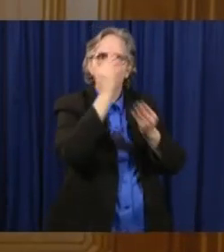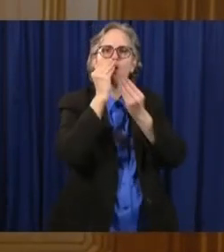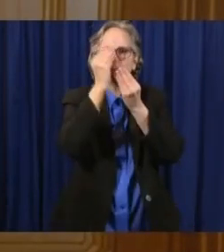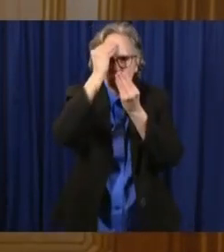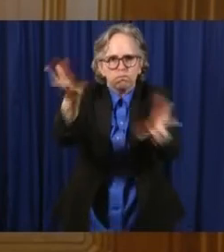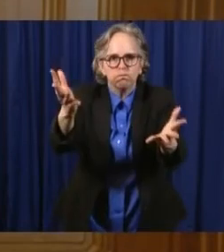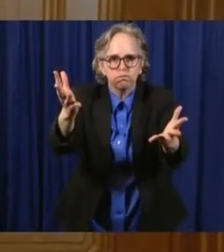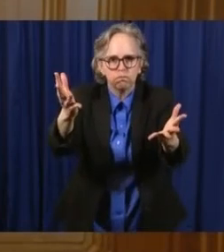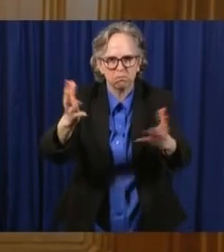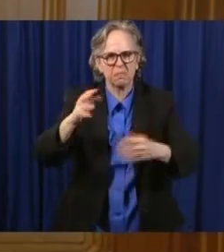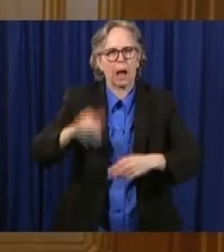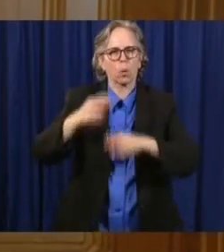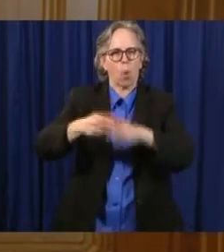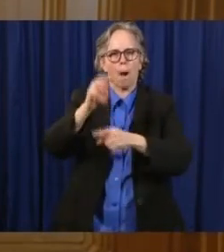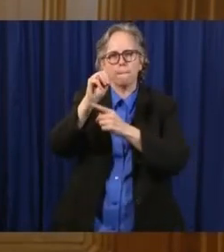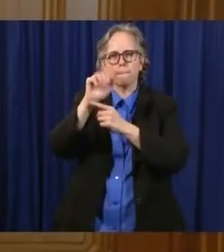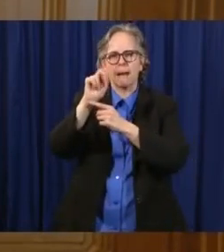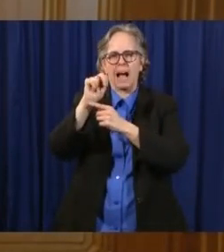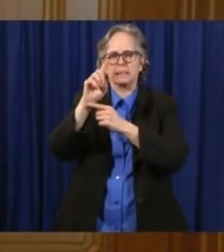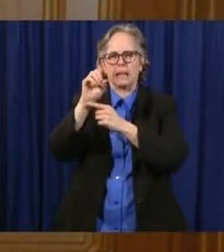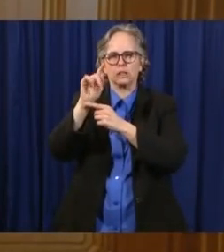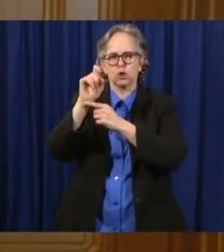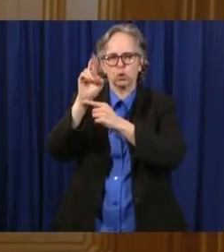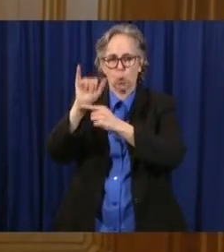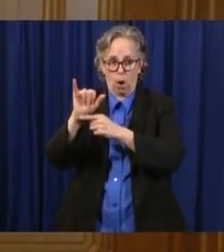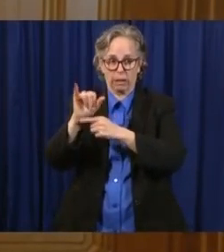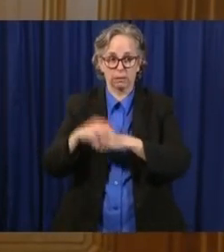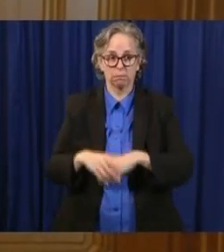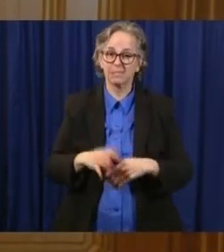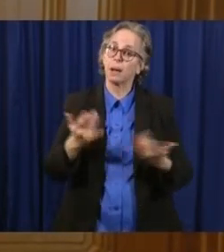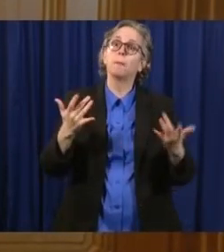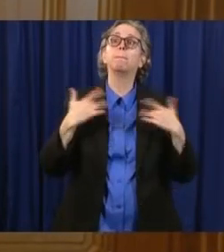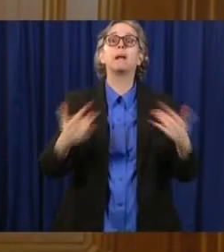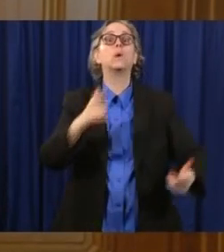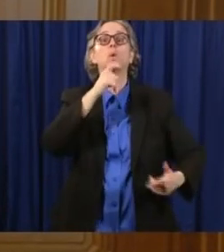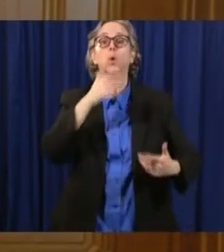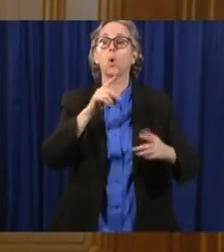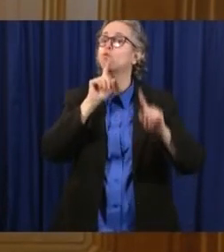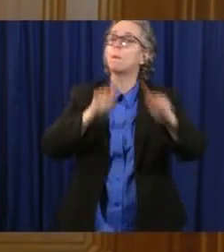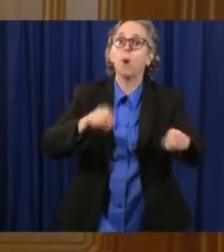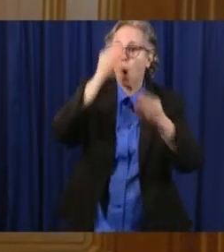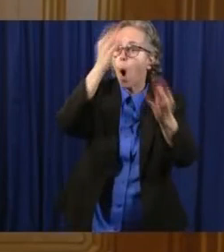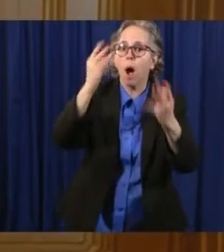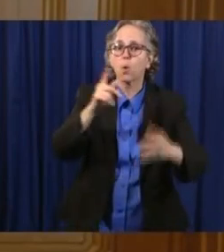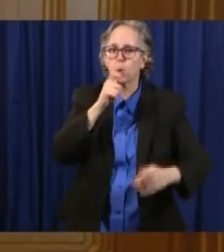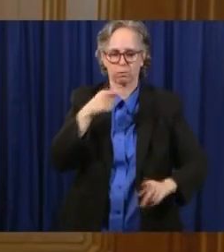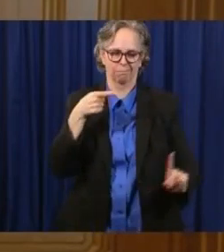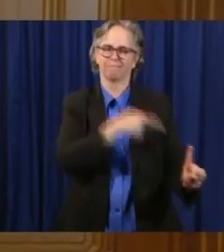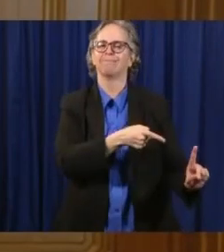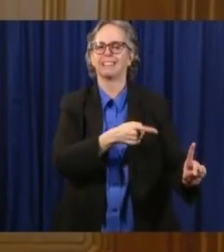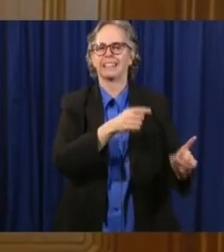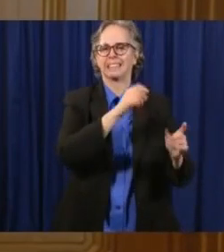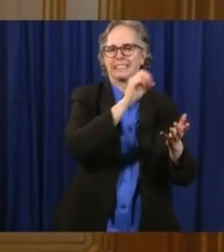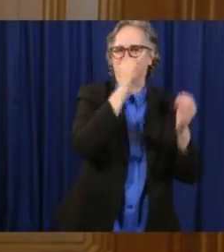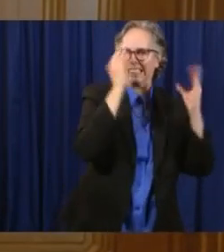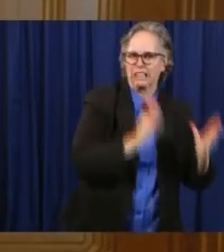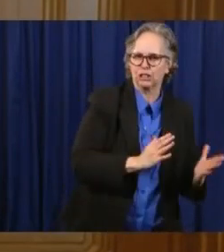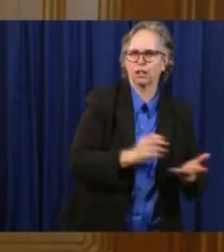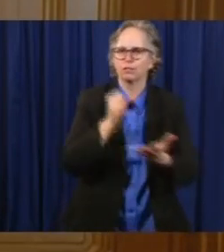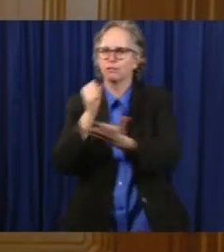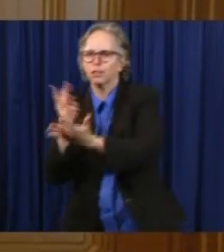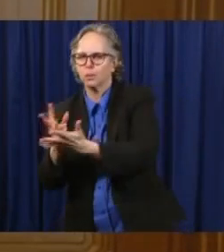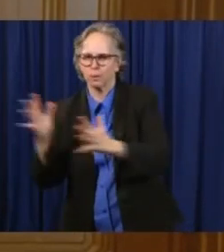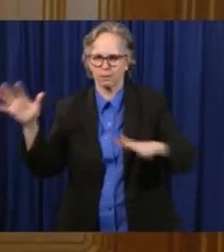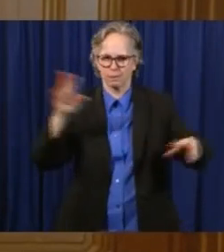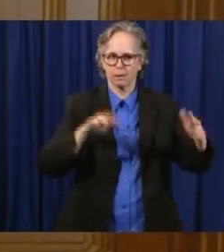the best reporting are our school teachers. And now, of course, with kids not in physical buildings, there's not the opportunity